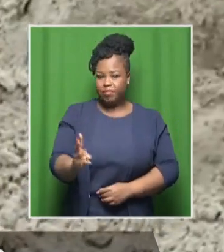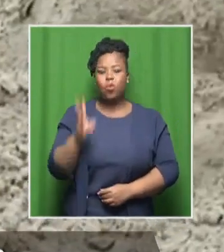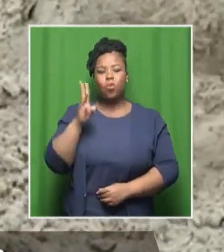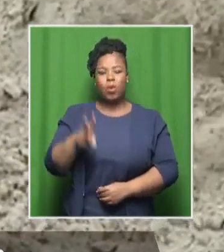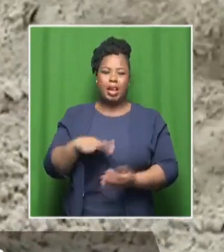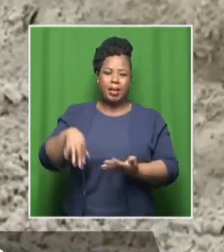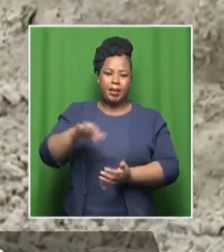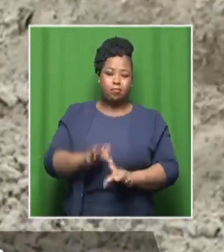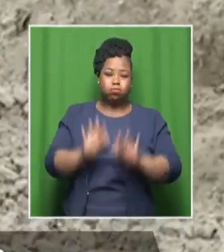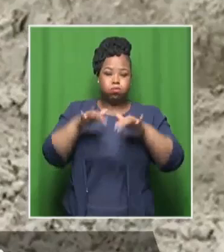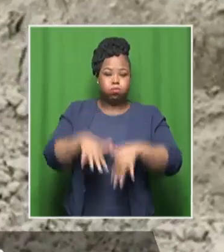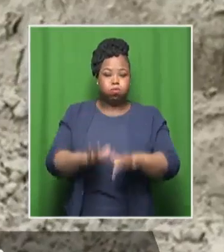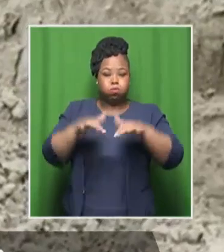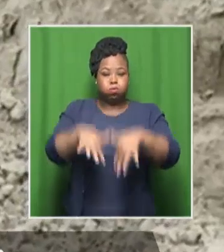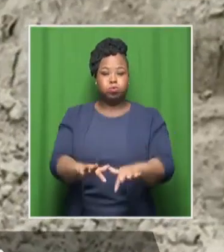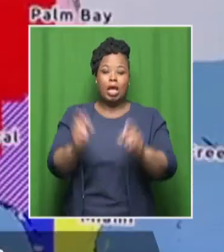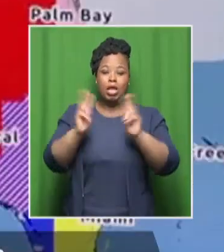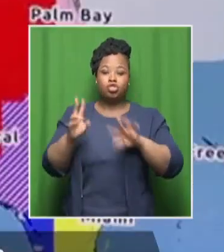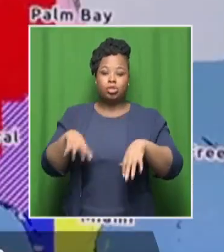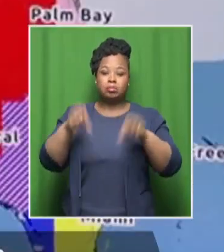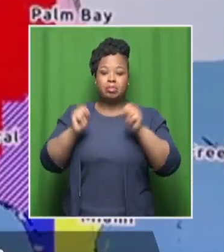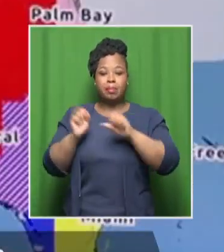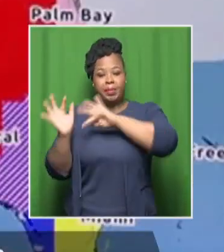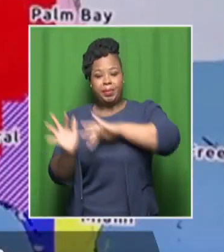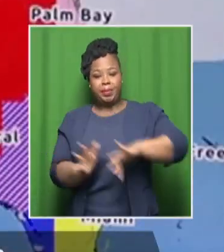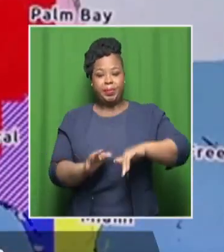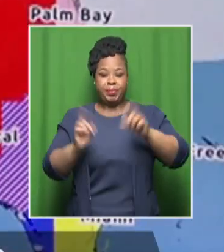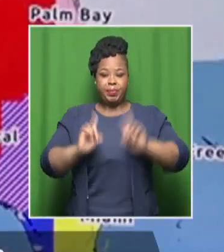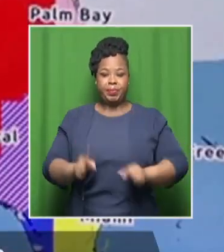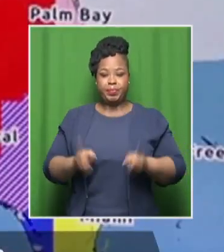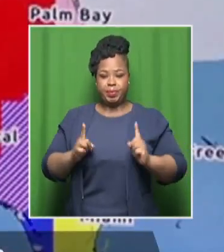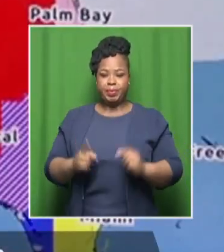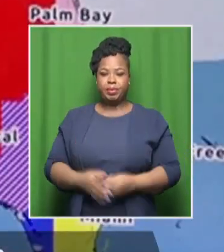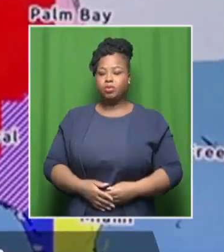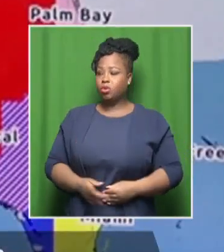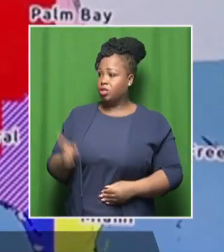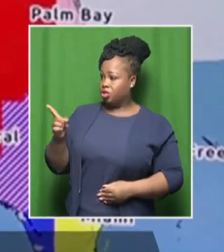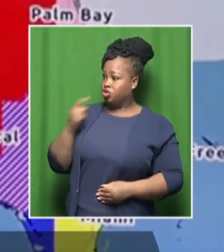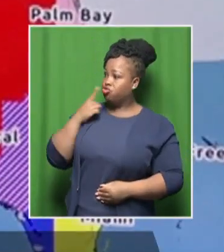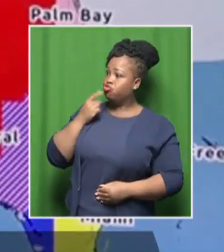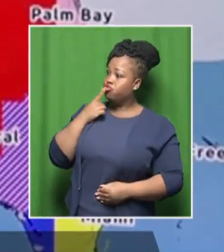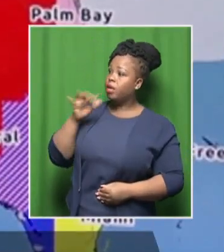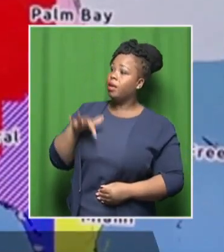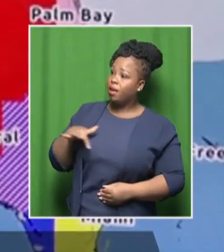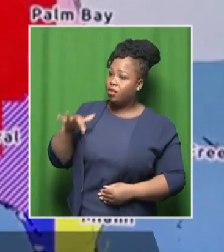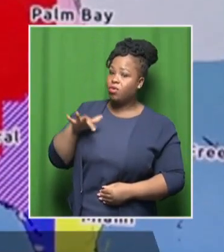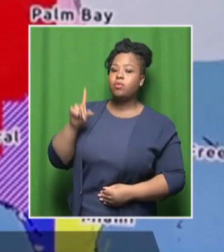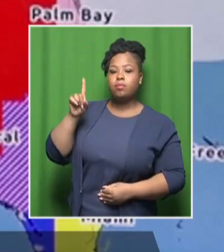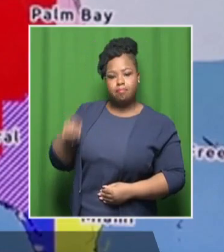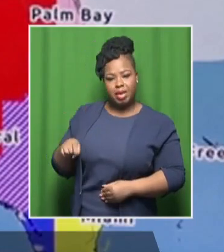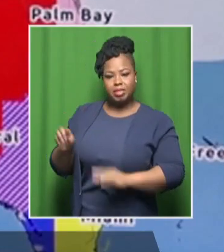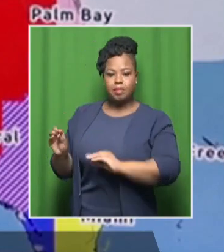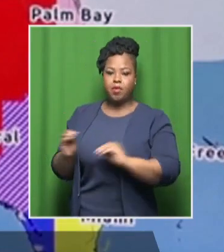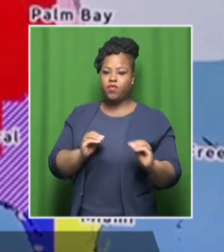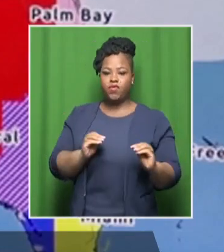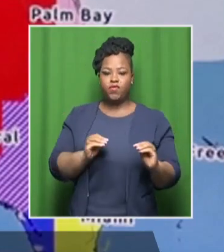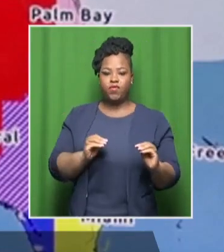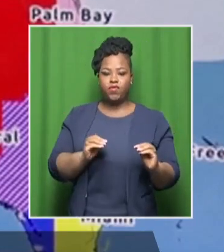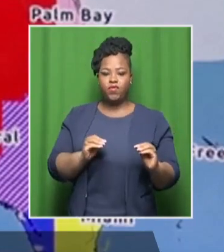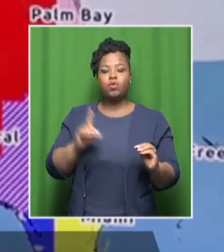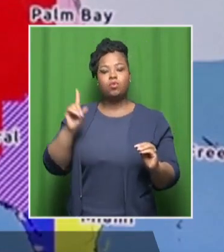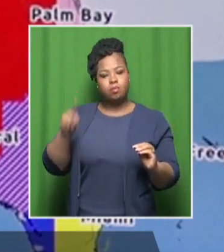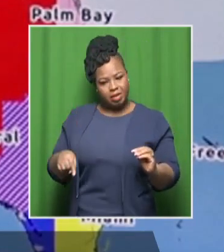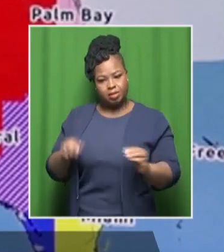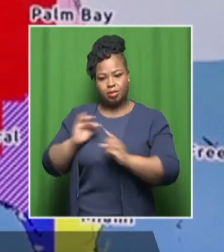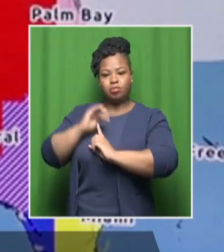surges, flooding, and power outages. If you're in this red area, you need to be in action mode. You need to be taking action